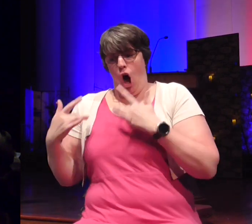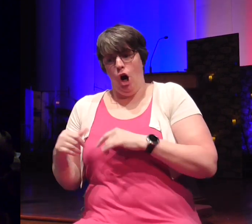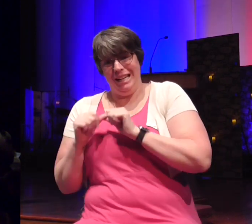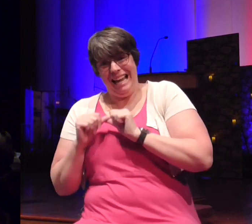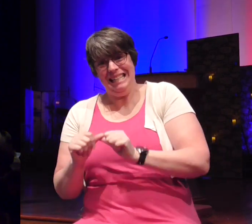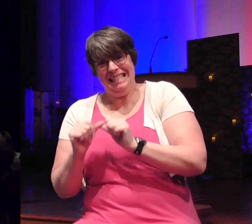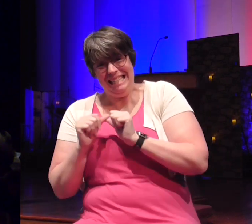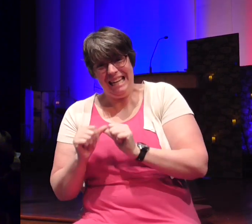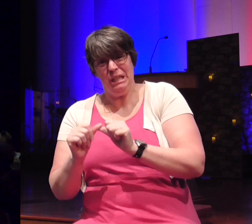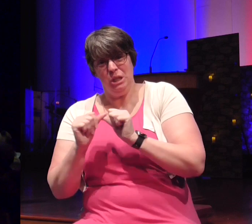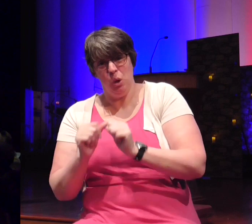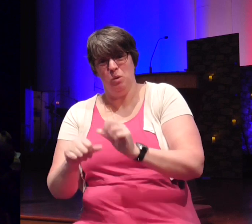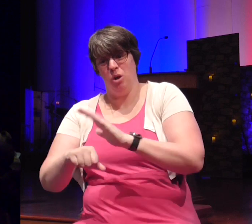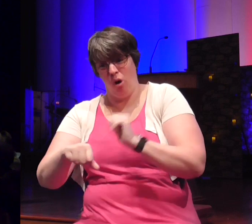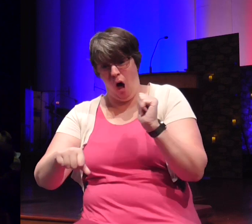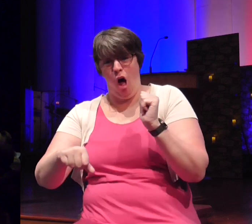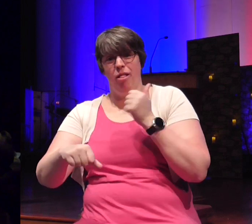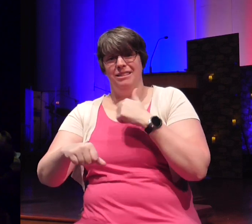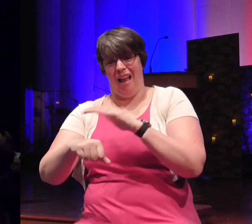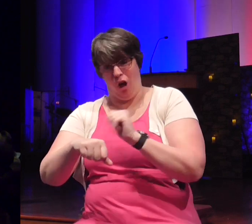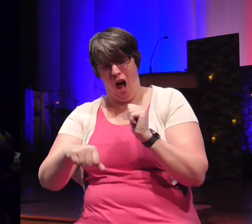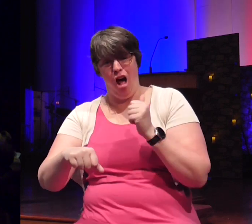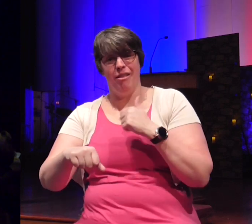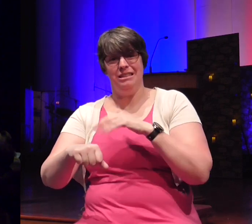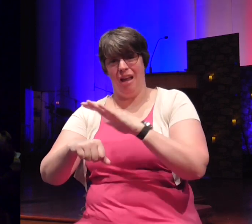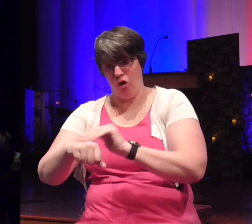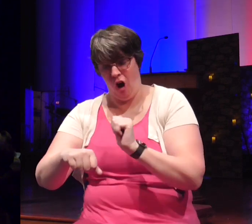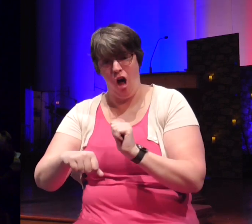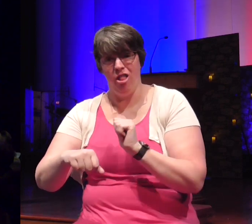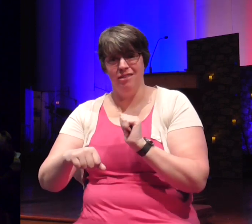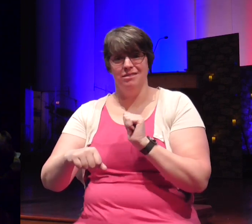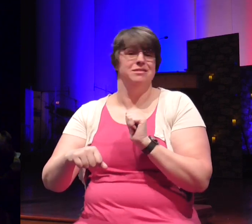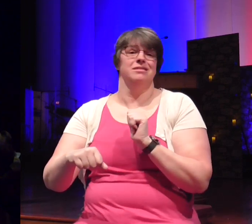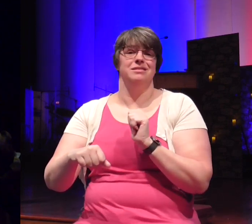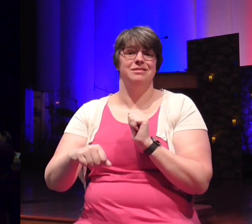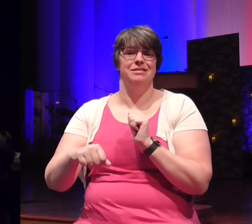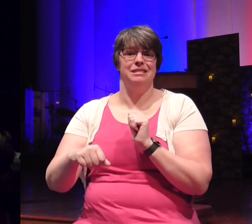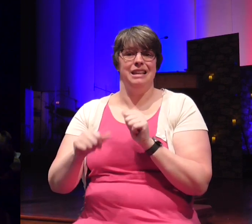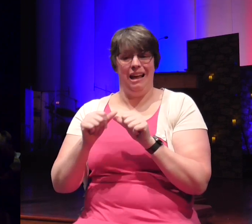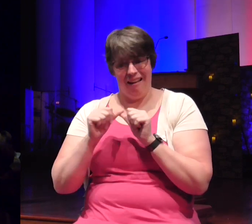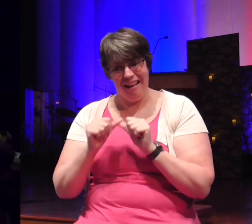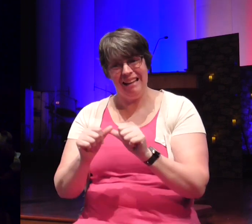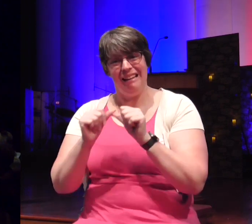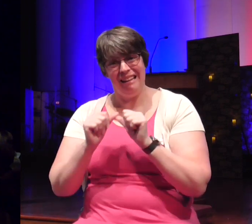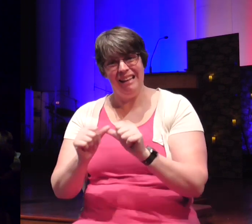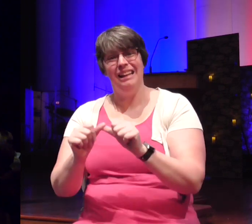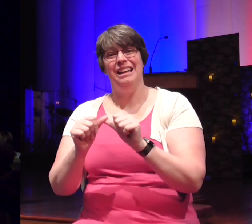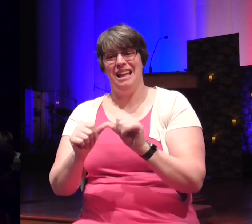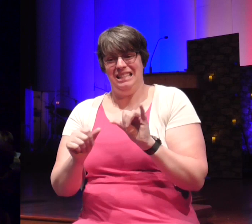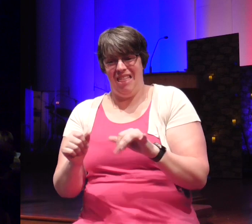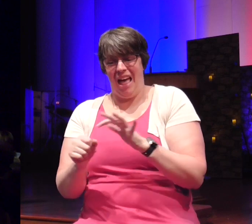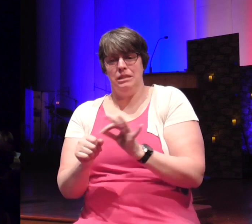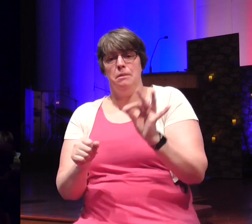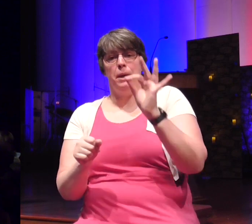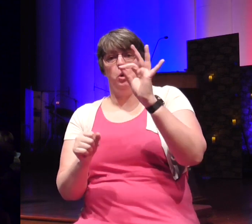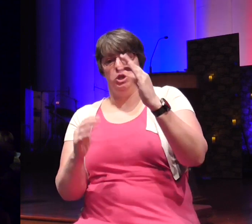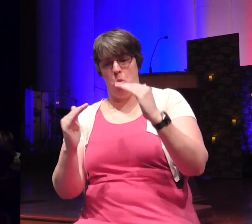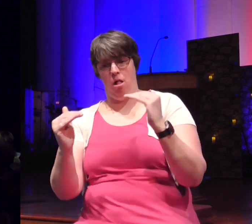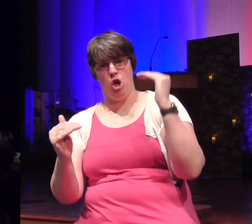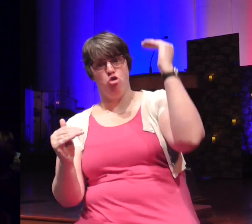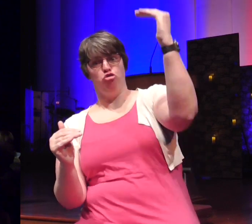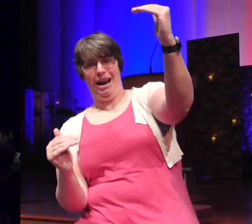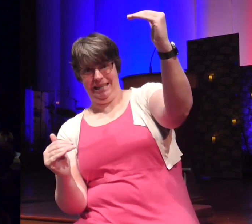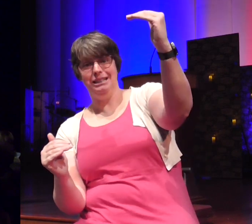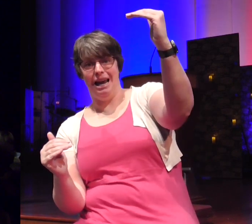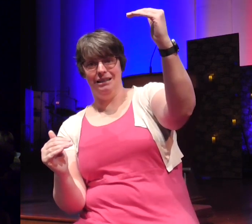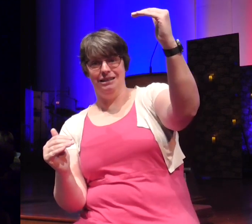to call to each one of us. It calls to us. It calls us to our spiritual greatness and